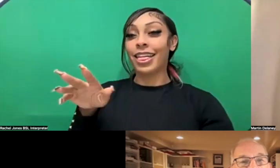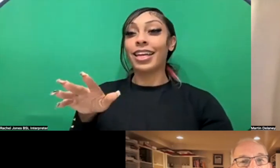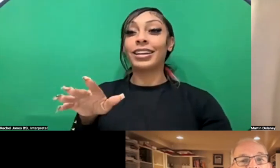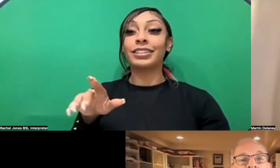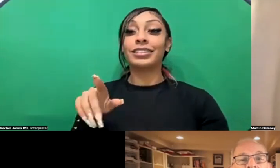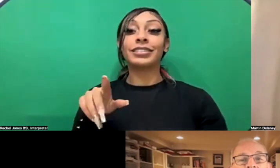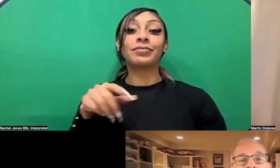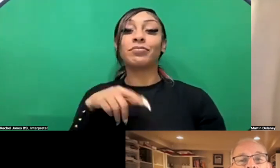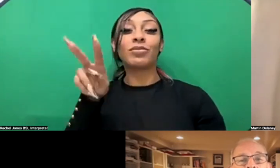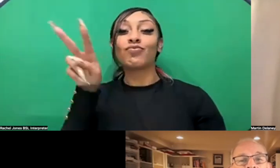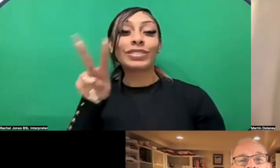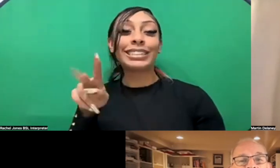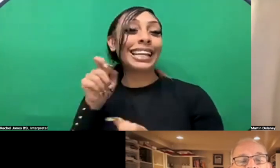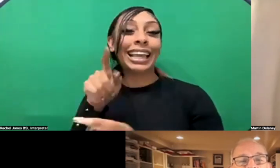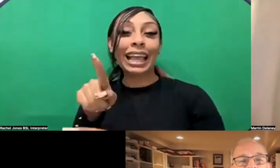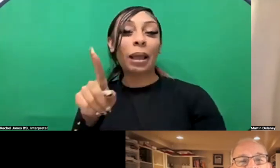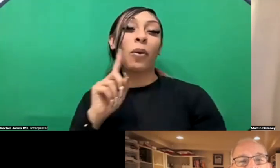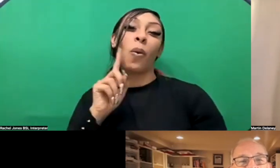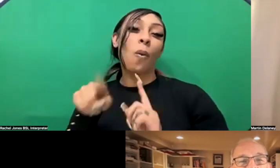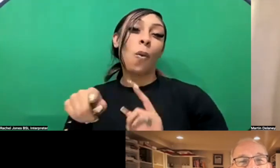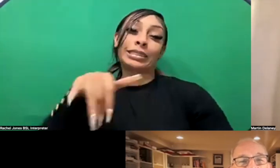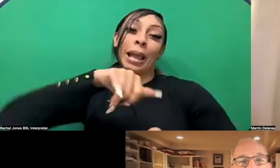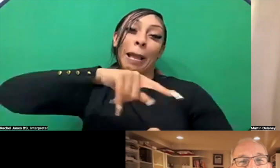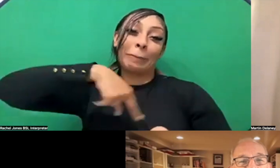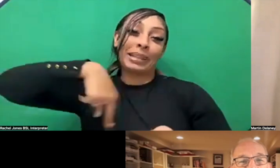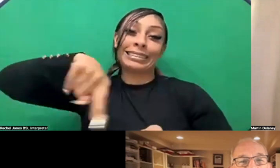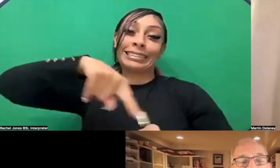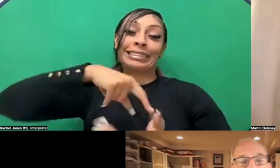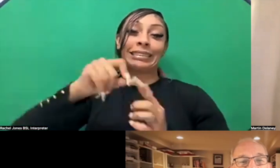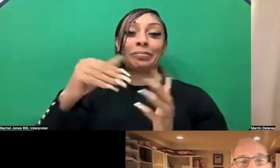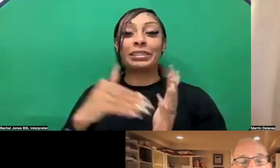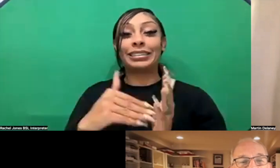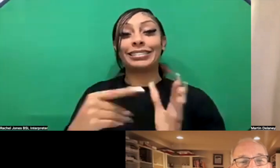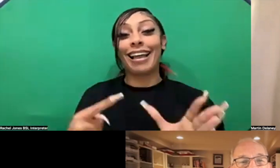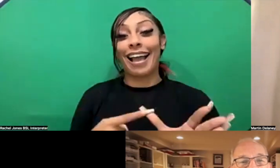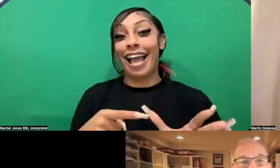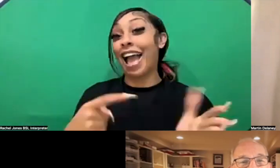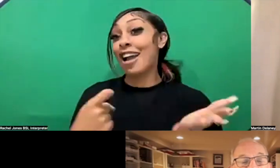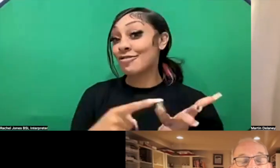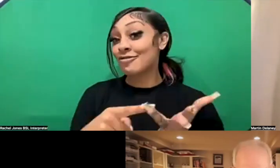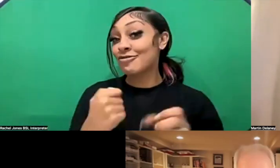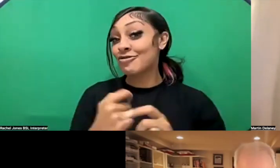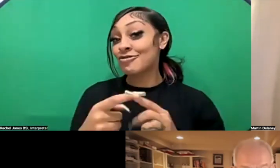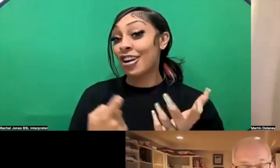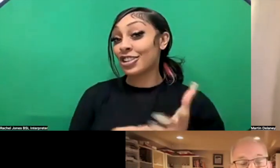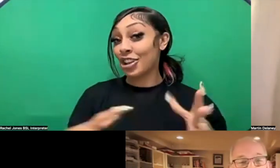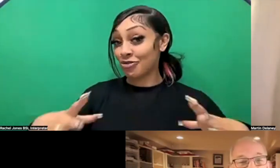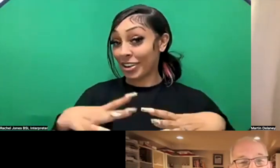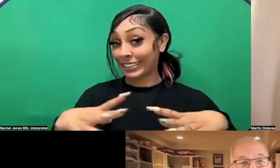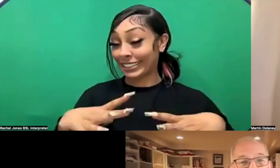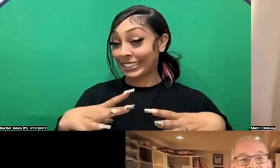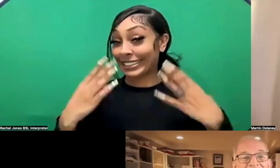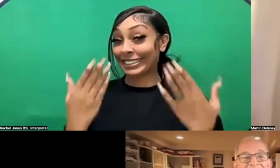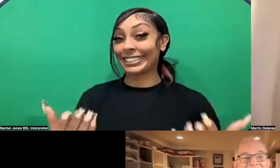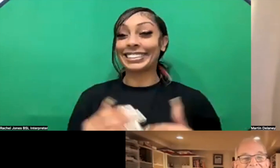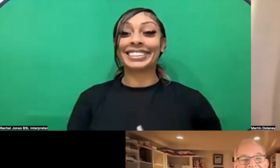reading emails or ordering pizza. So Roger, are you ready to begin? Yes. Okay,